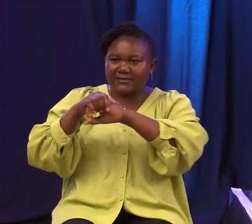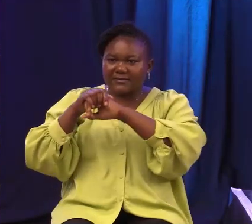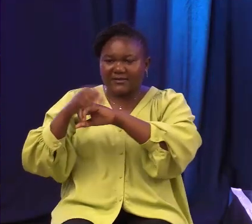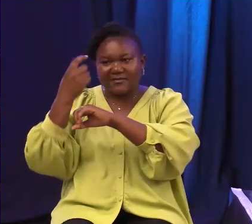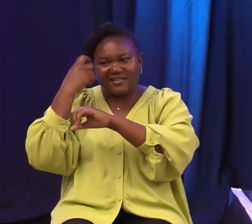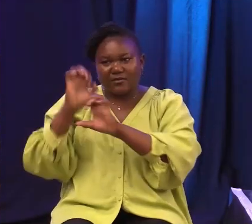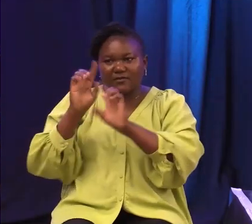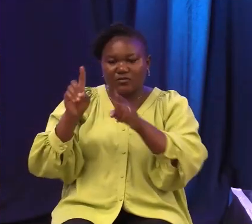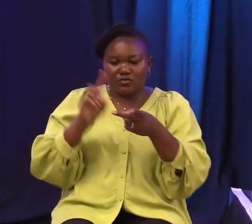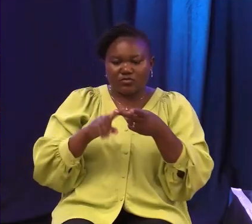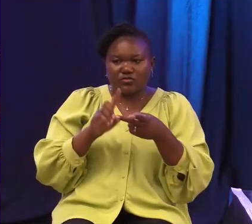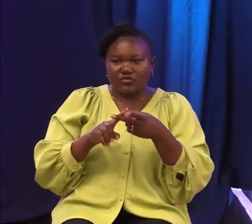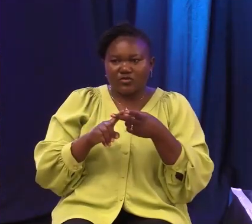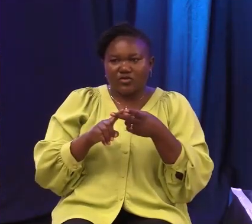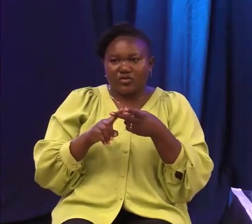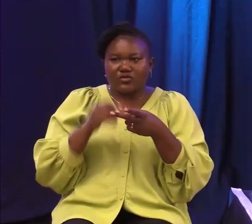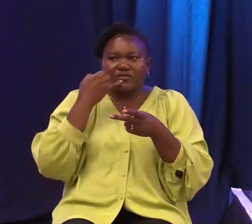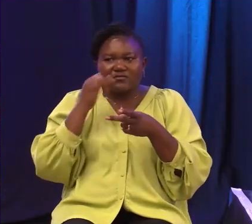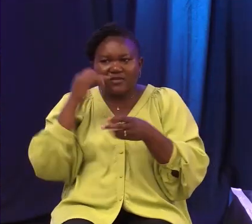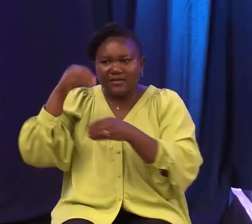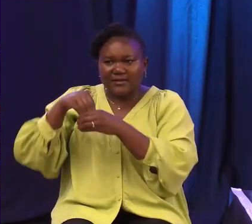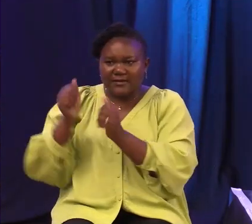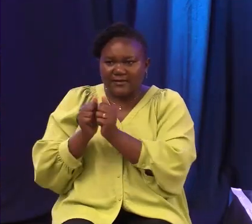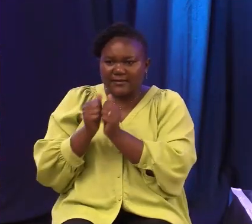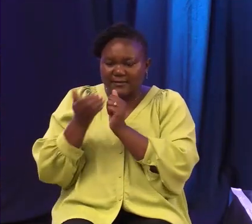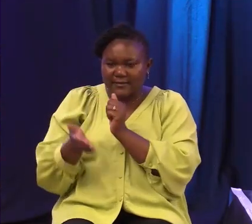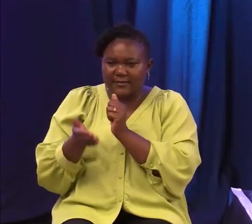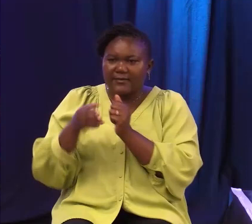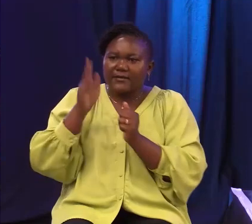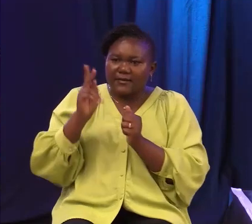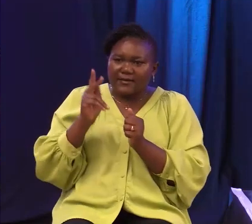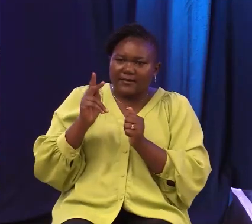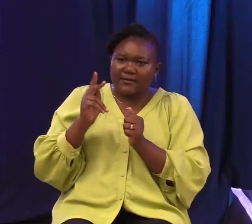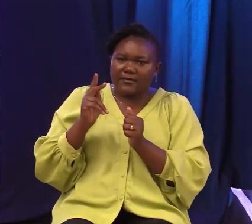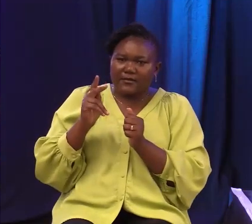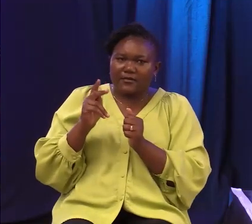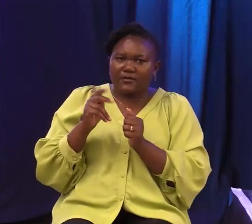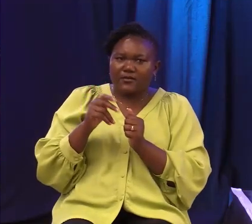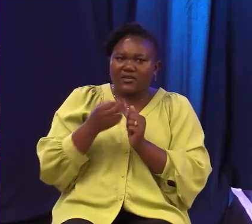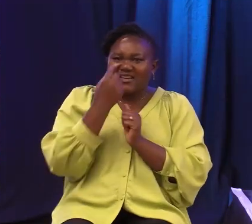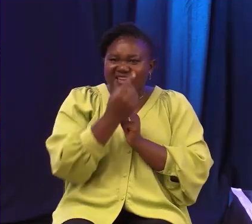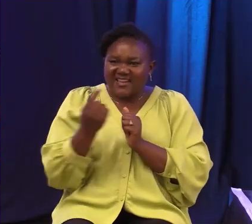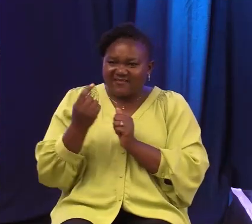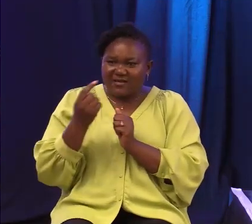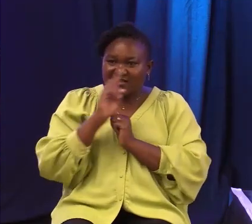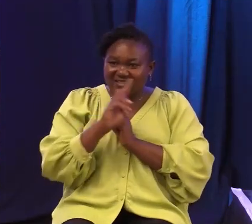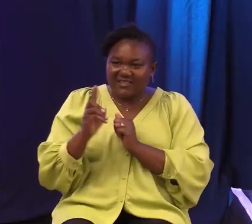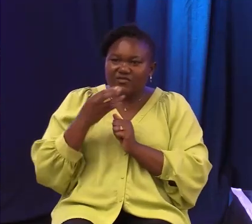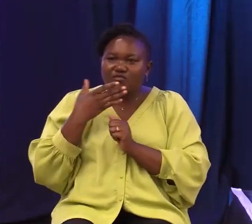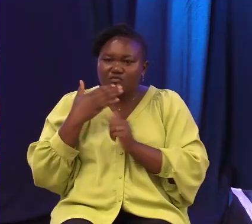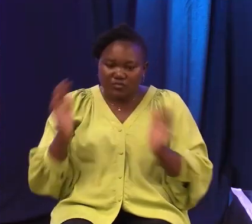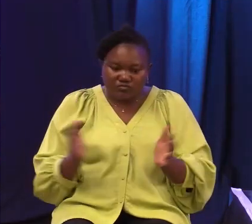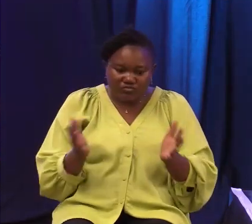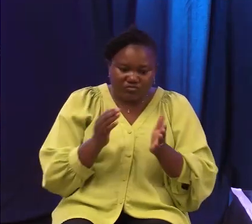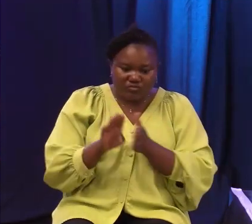of Education, who disseminated information. And we also want to say thank you to every teacher who inspired or assisted